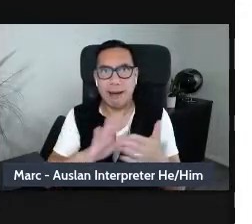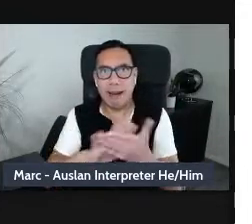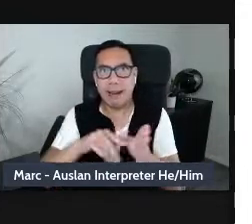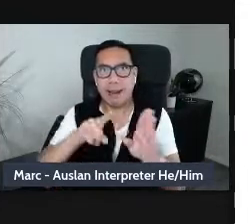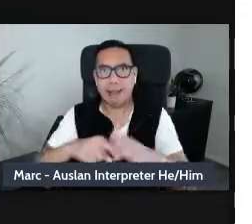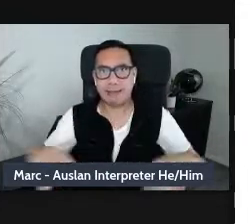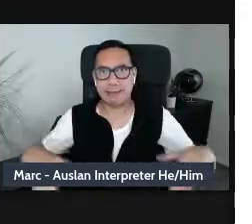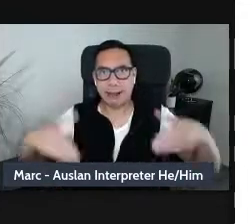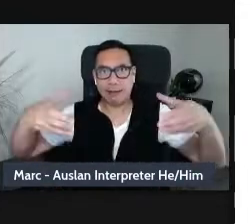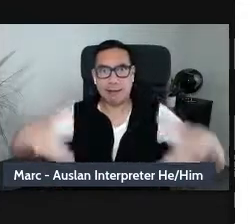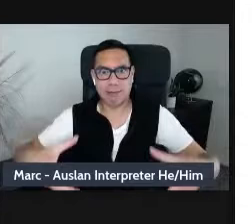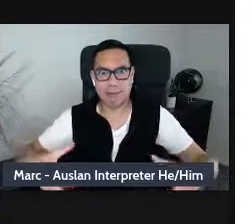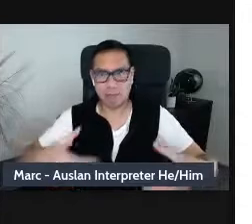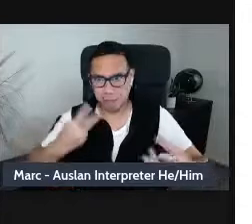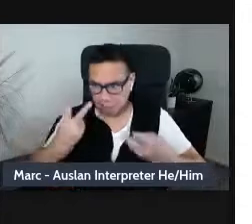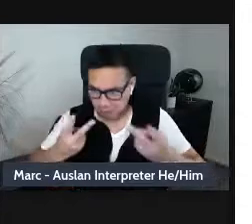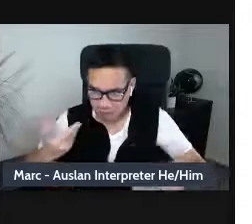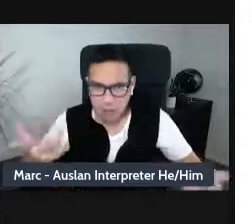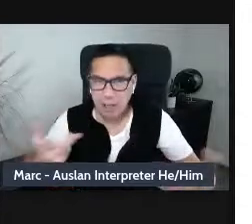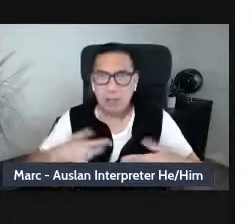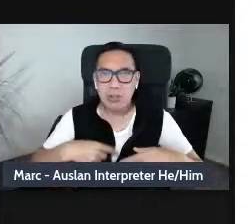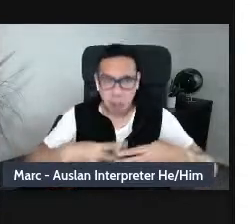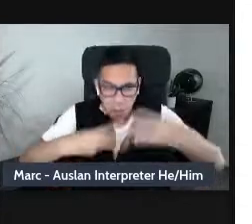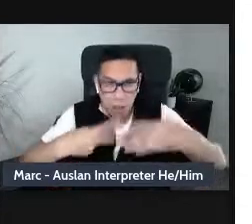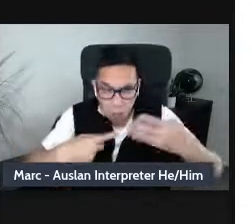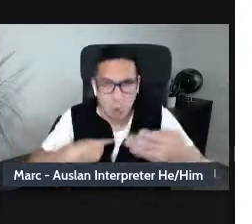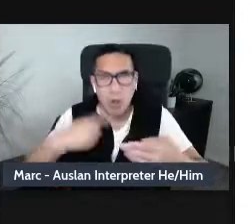go about this in like a systematic way. Next slide, Jill.